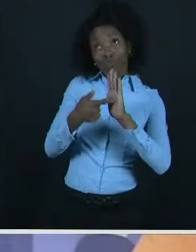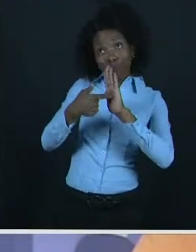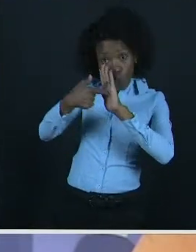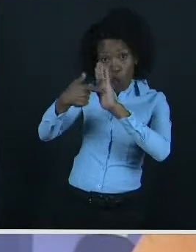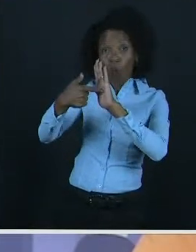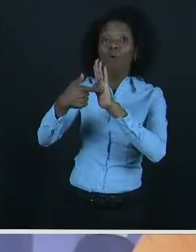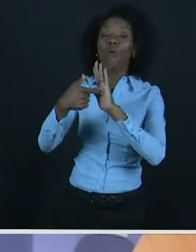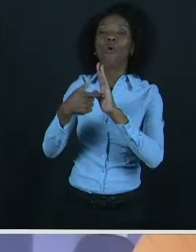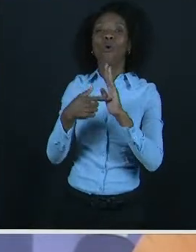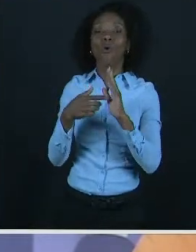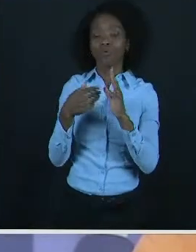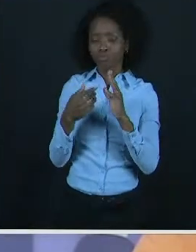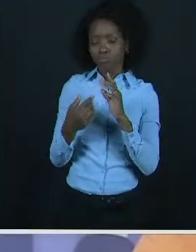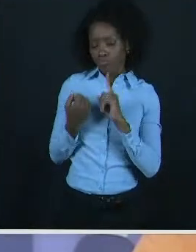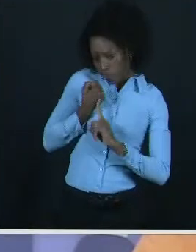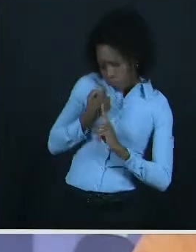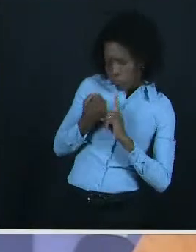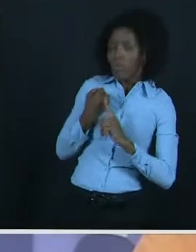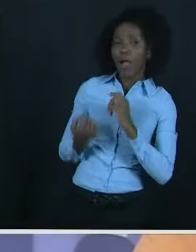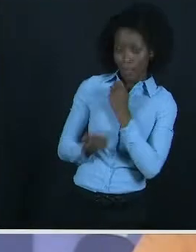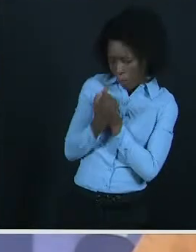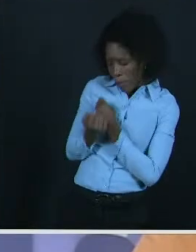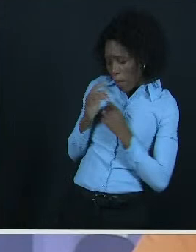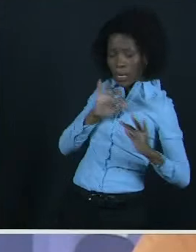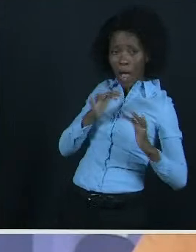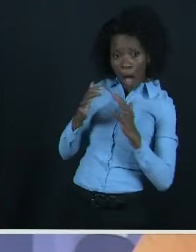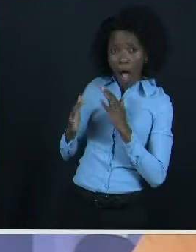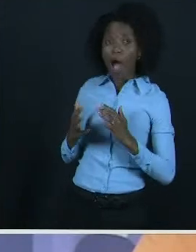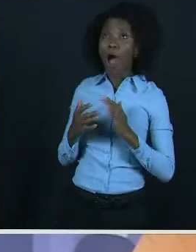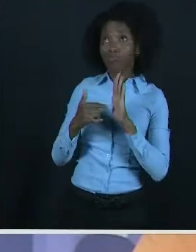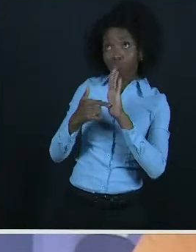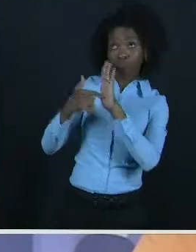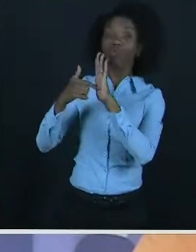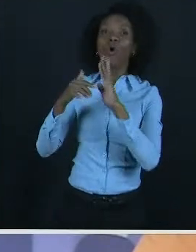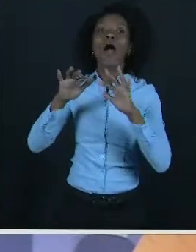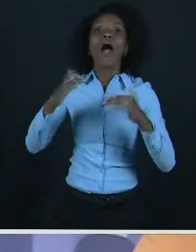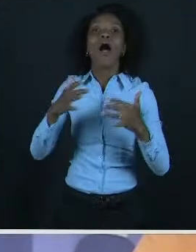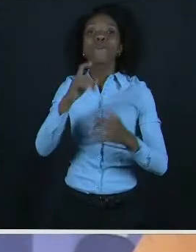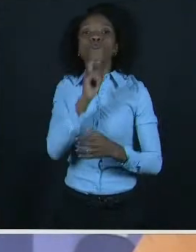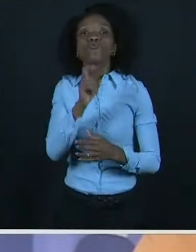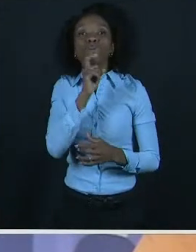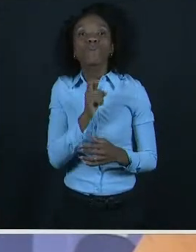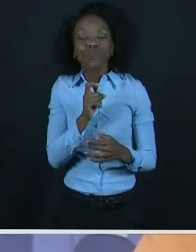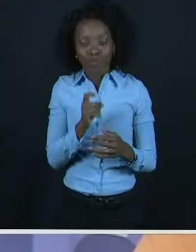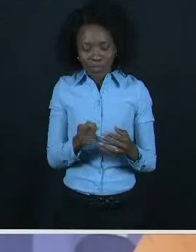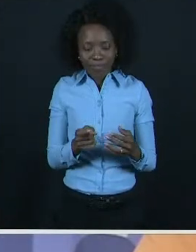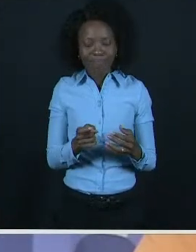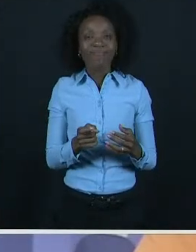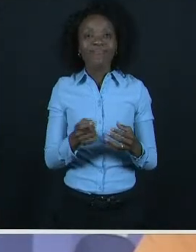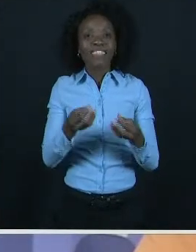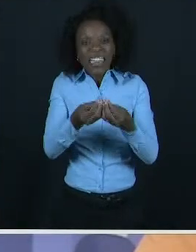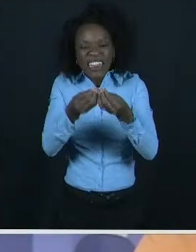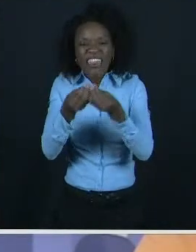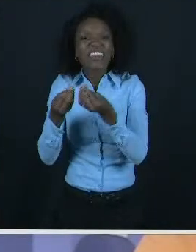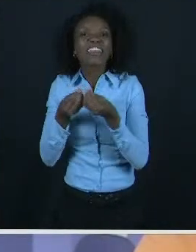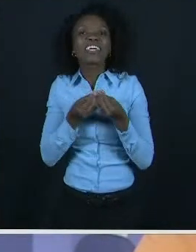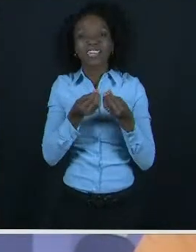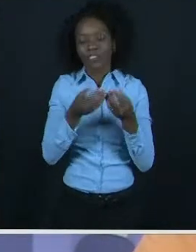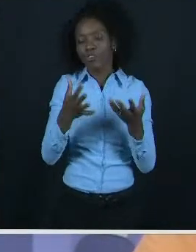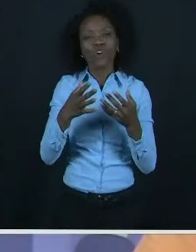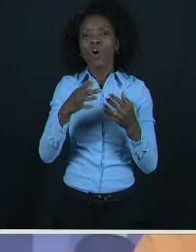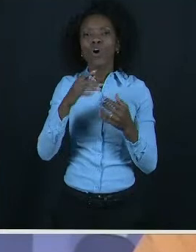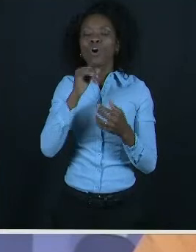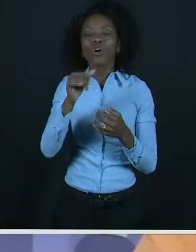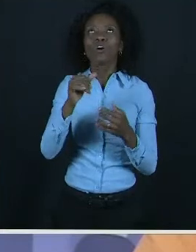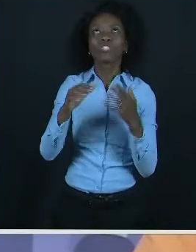demonstrate how they were violated through usage of various other, not necessarily